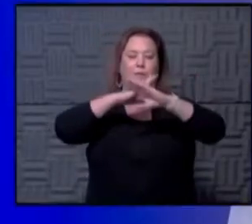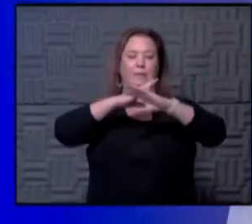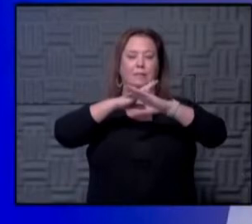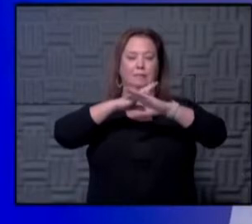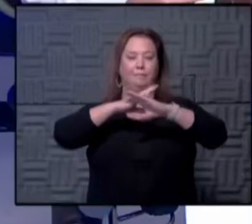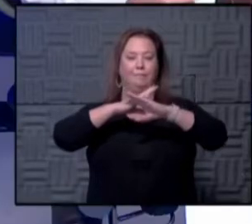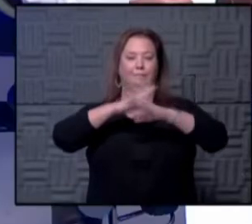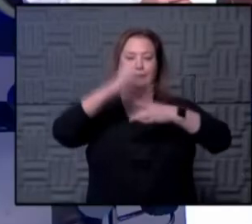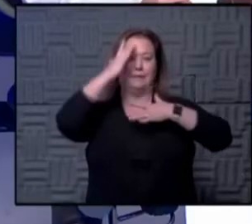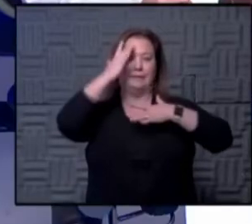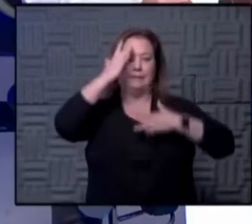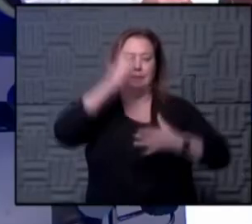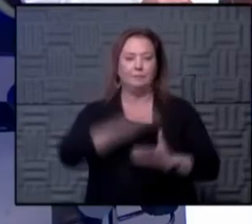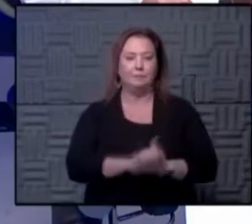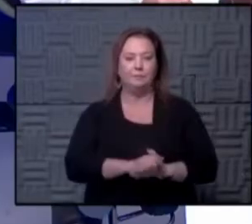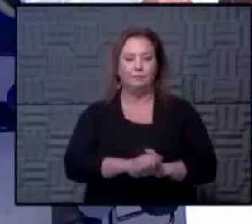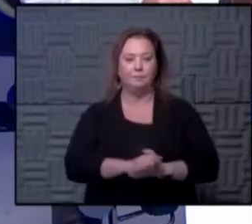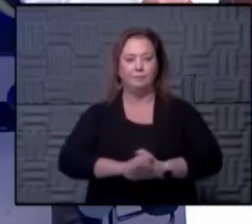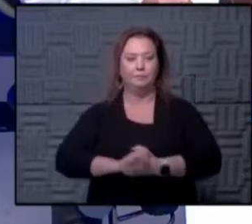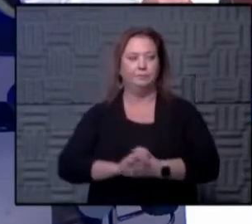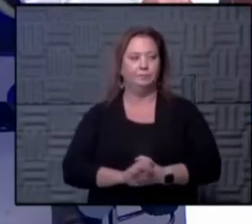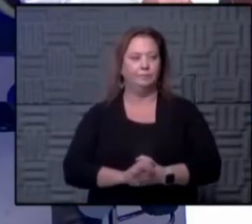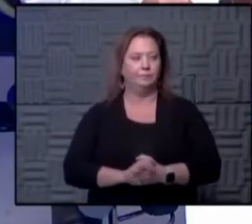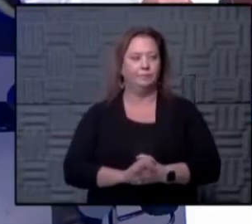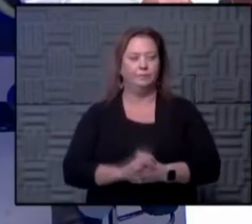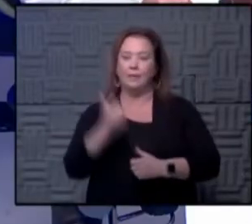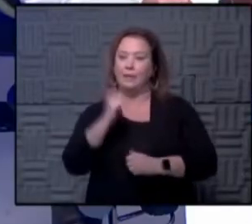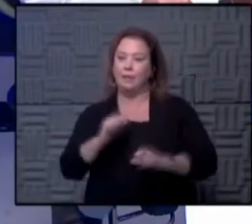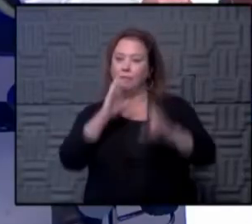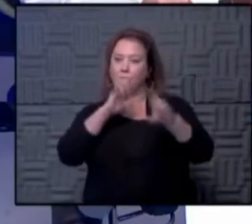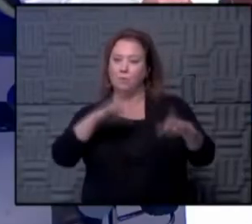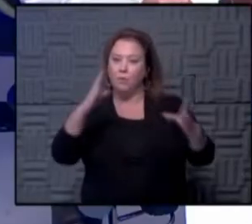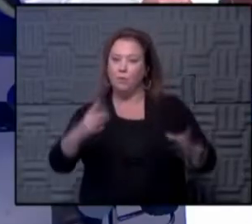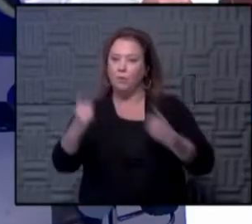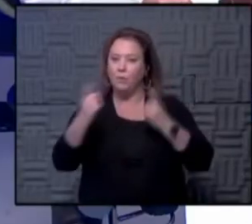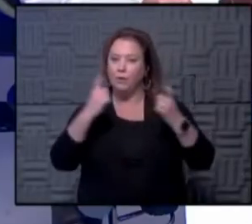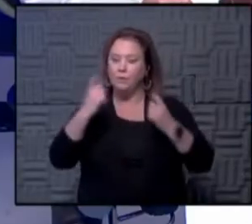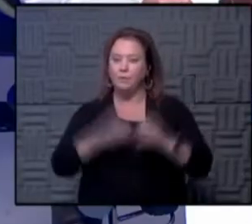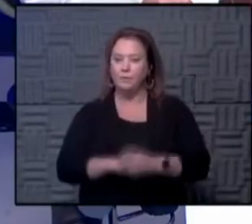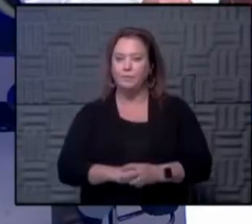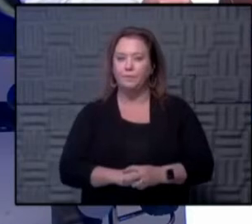agree. All right, Jill. More reporter questions?